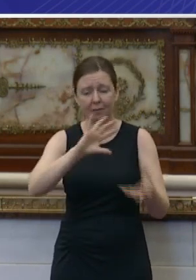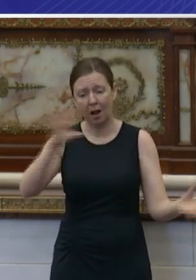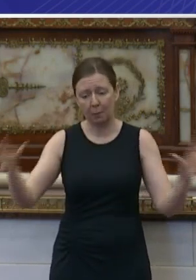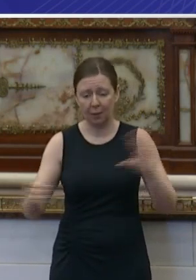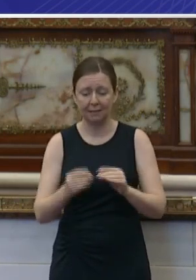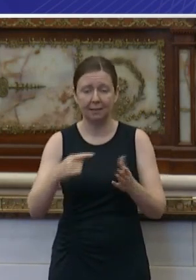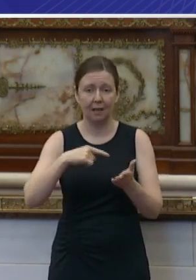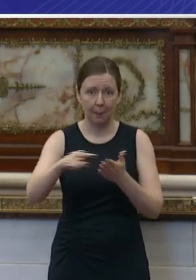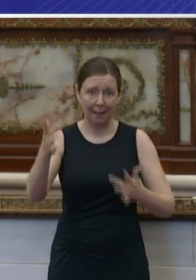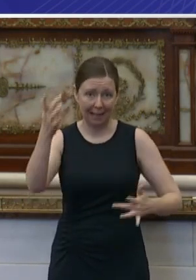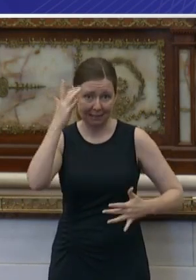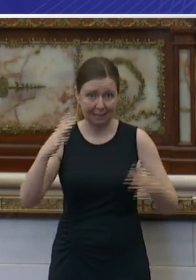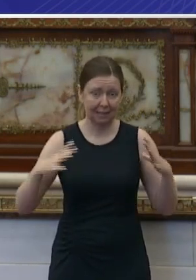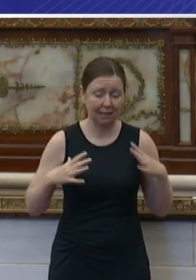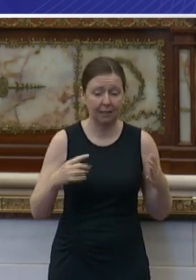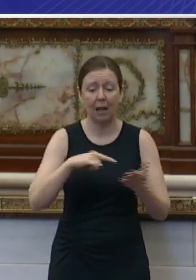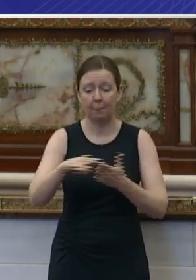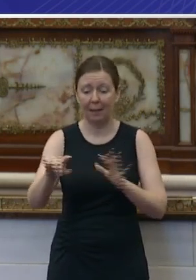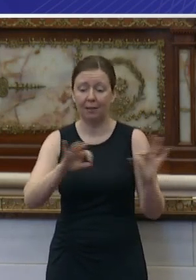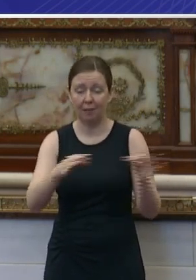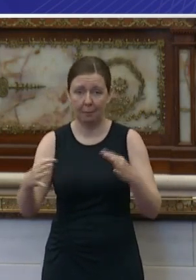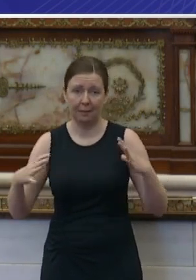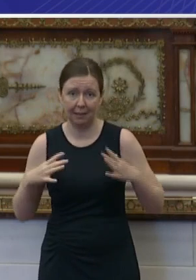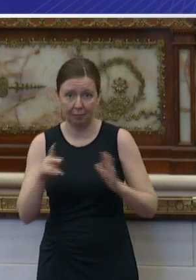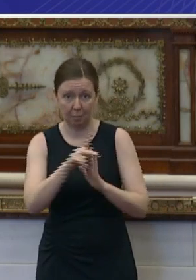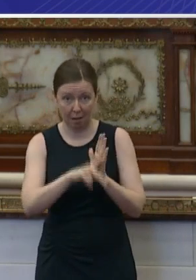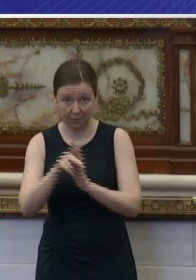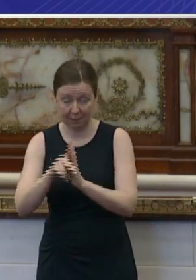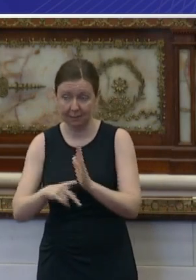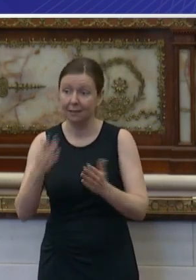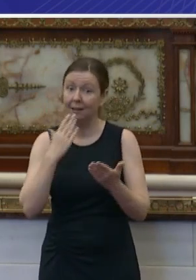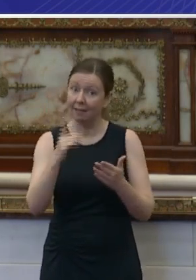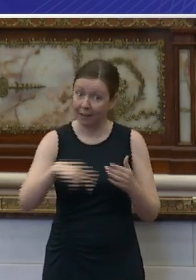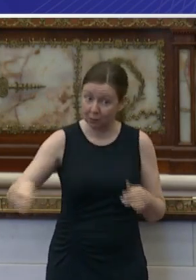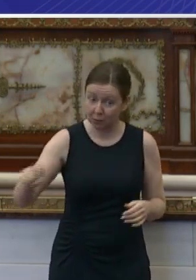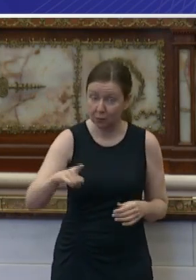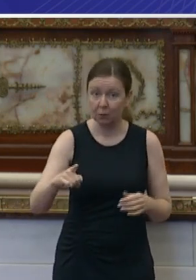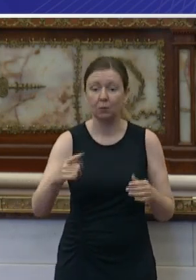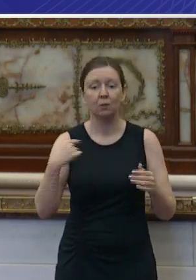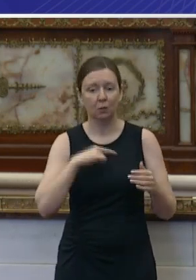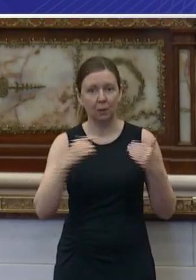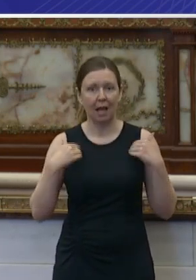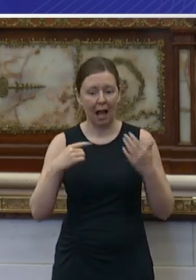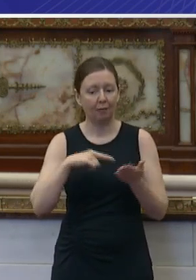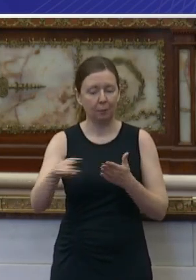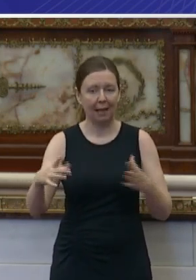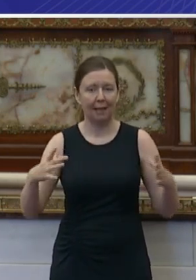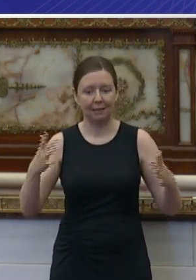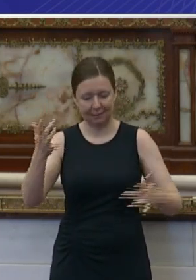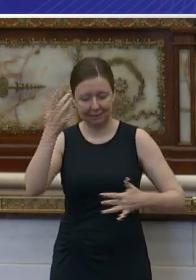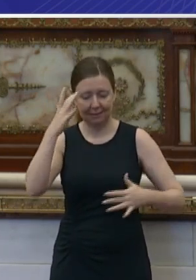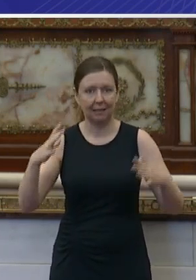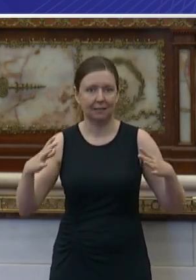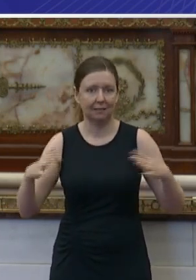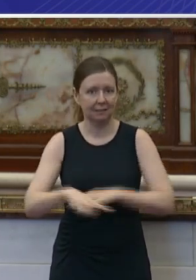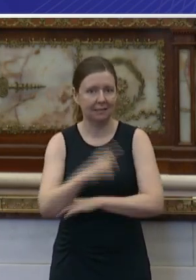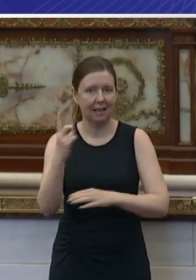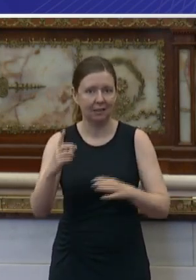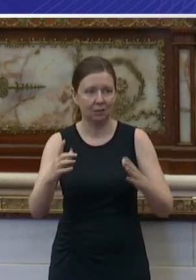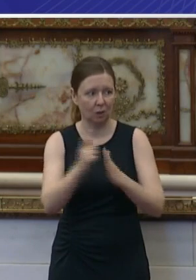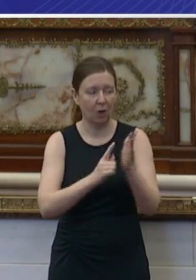days and paid family leave policies. Thanks to this body, Philadelphia has a paid sick days law, but the law doesn't come close